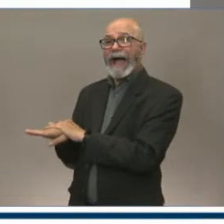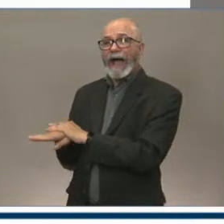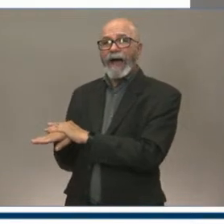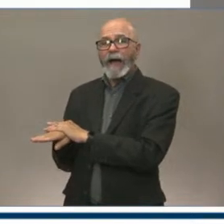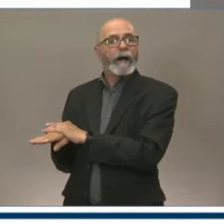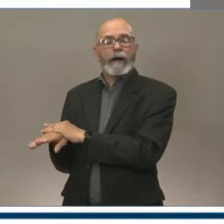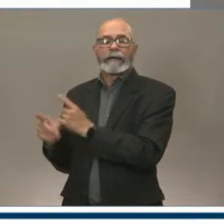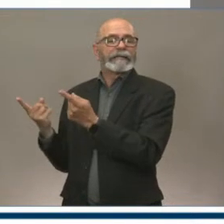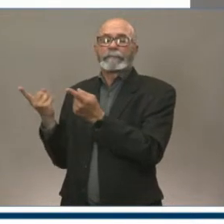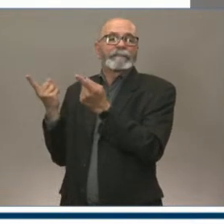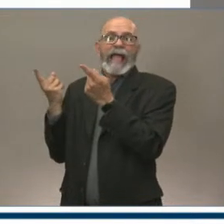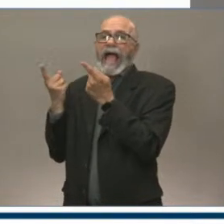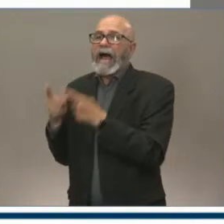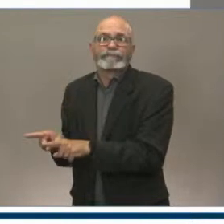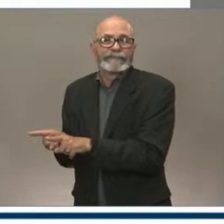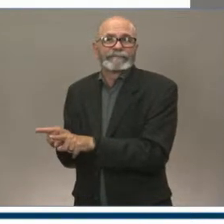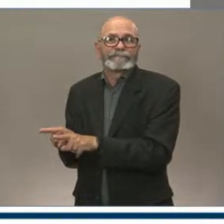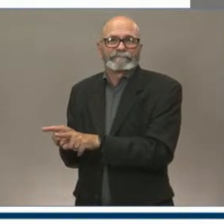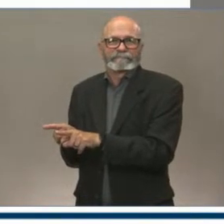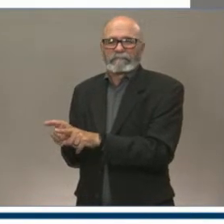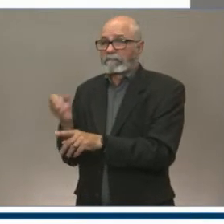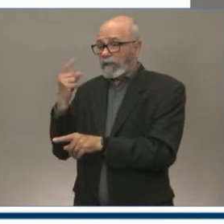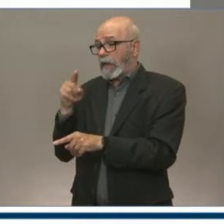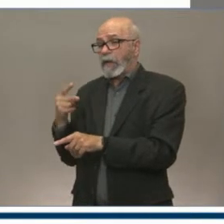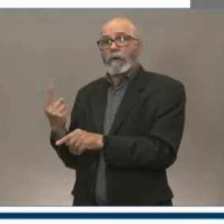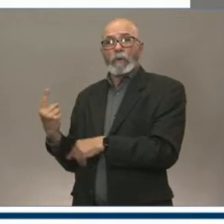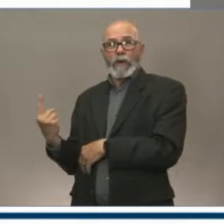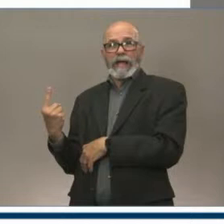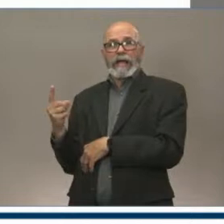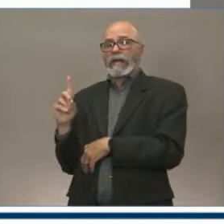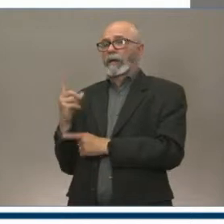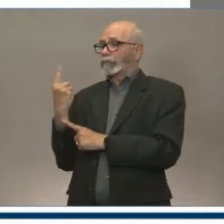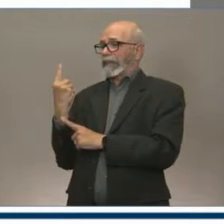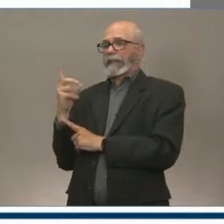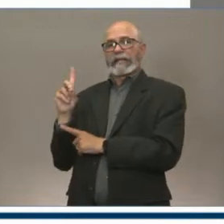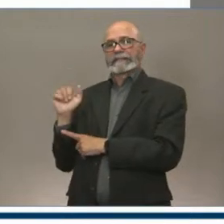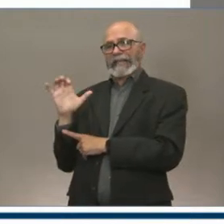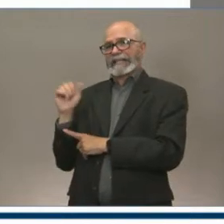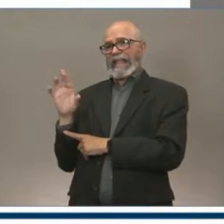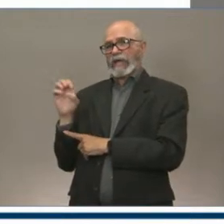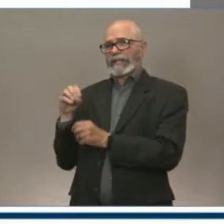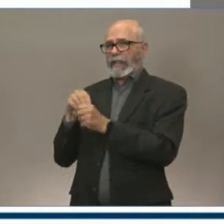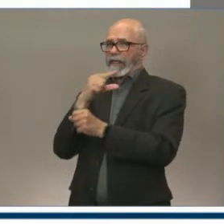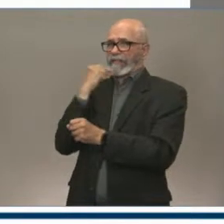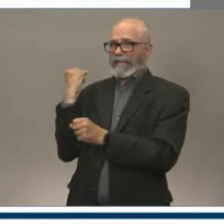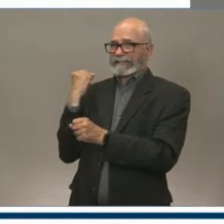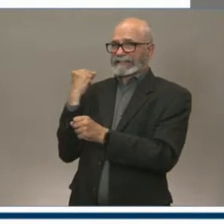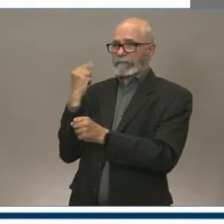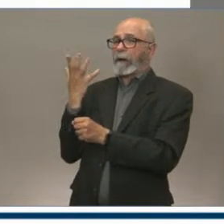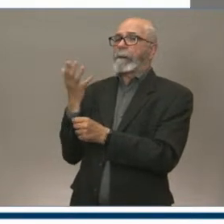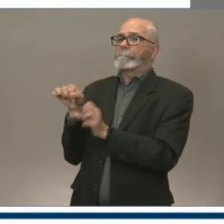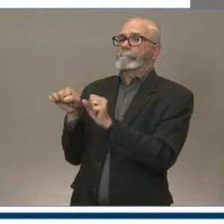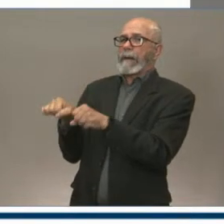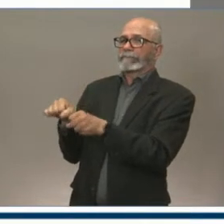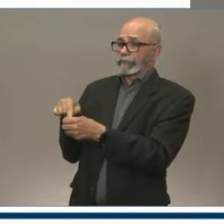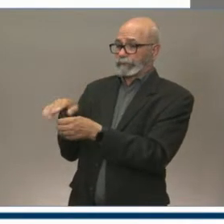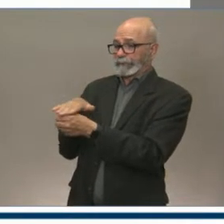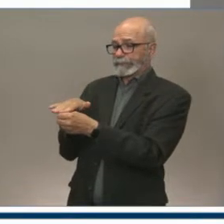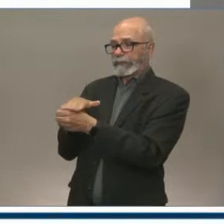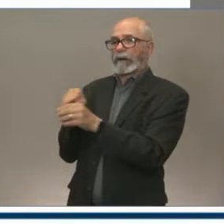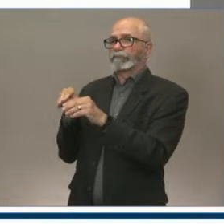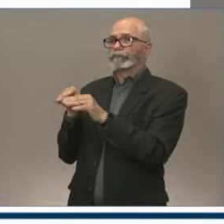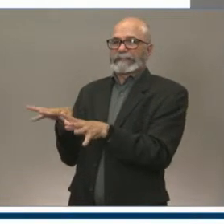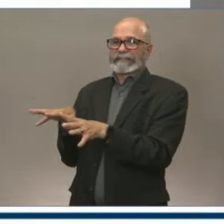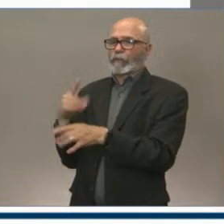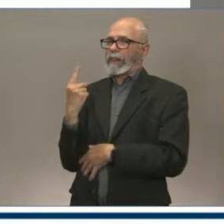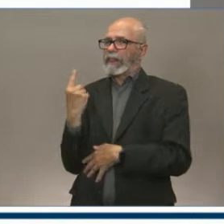one of my MOHs that we do have one daycare in the Halifax area where we're considering an outbreak within the daycare, but that's one